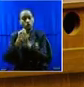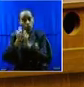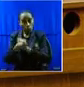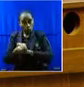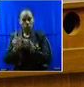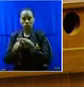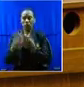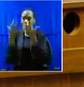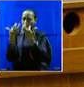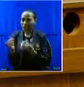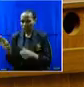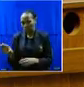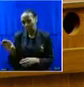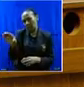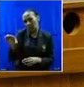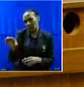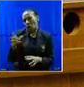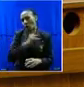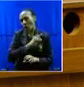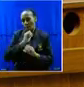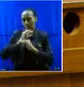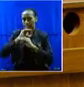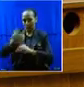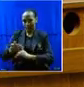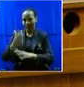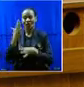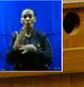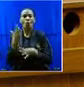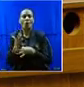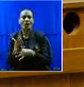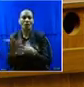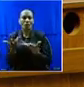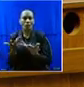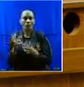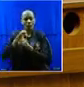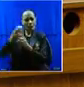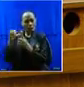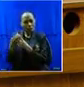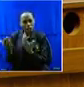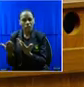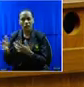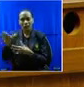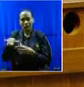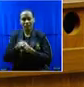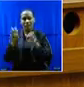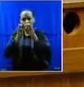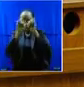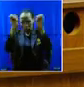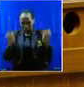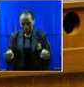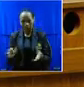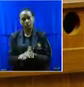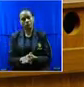funding has been allocated to protect jobs in cultural institutions such as museums and